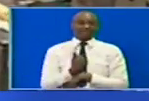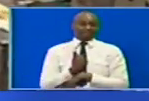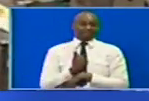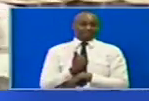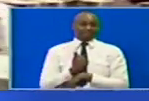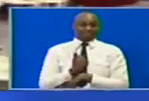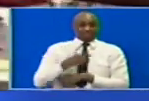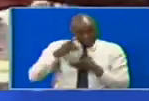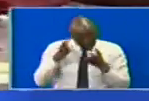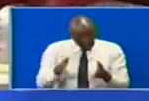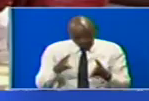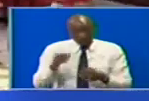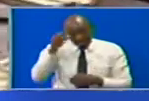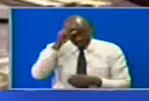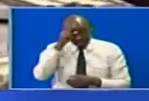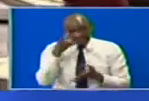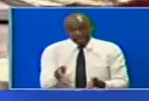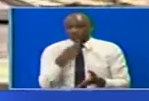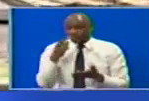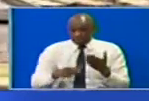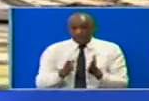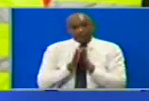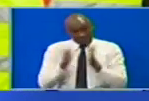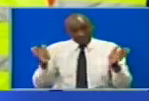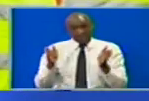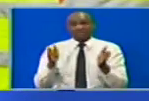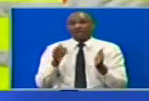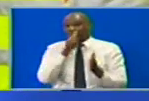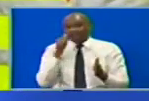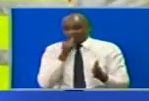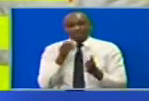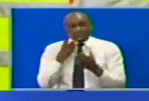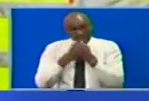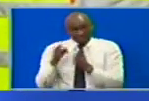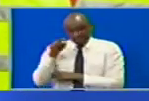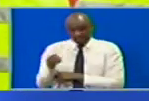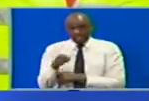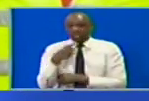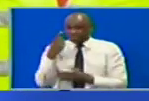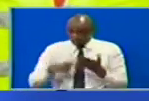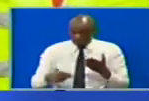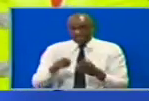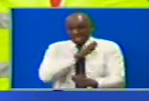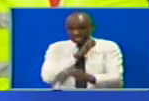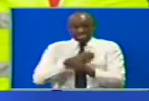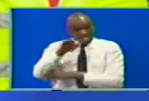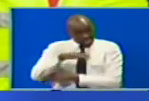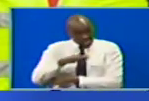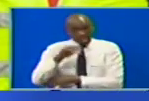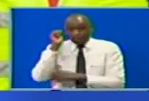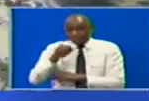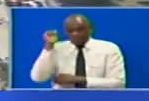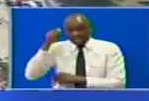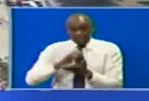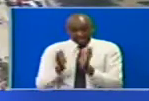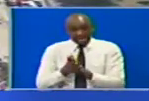sector. For now, the government is banking on public-private partnerships to champion for investments in the energy front to make Kenya